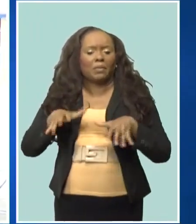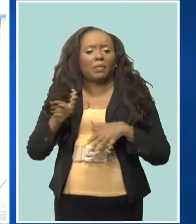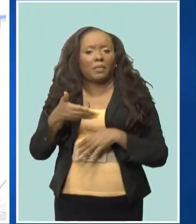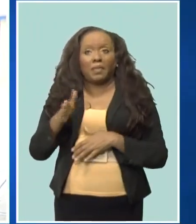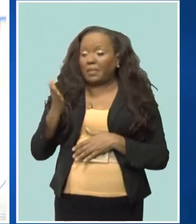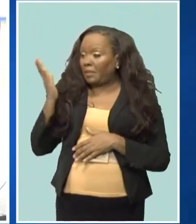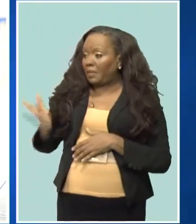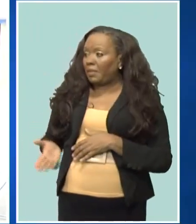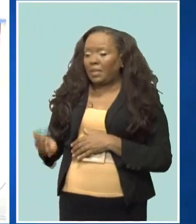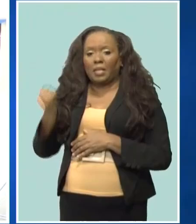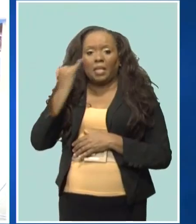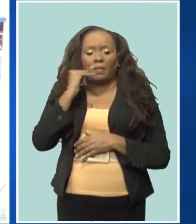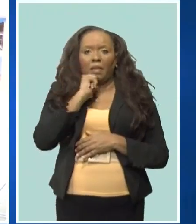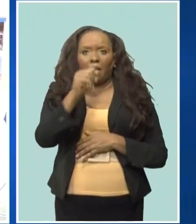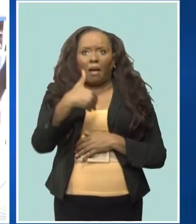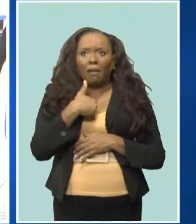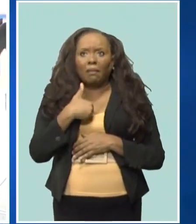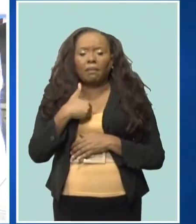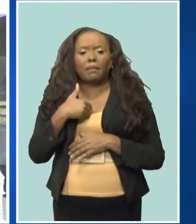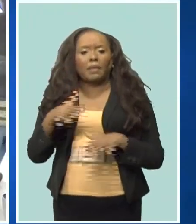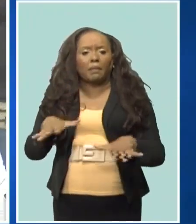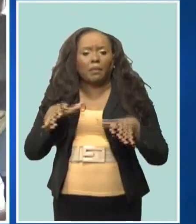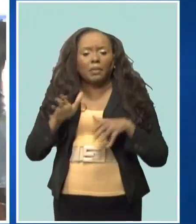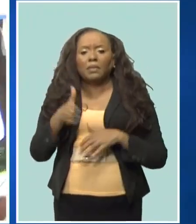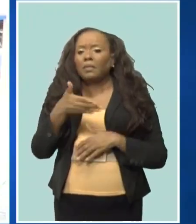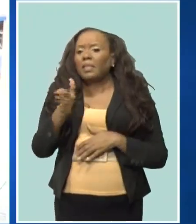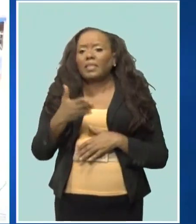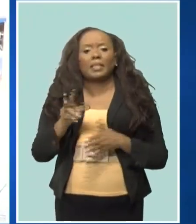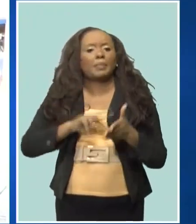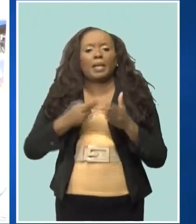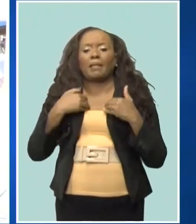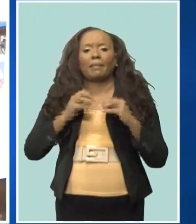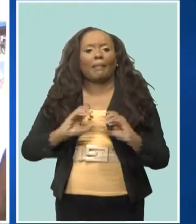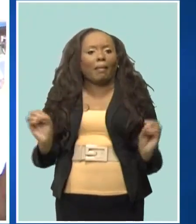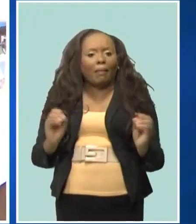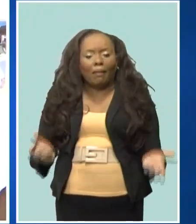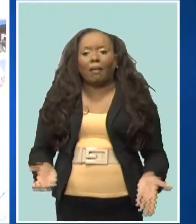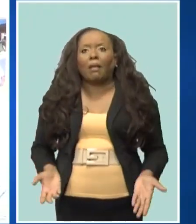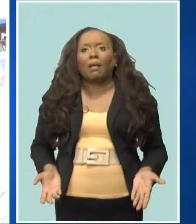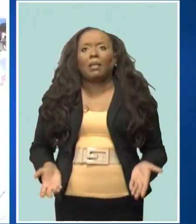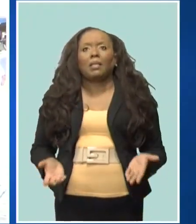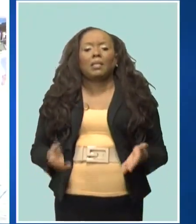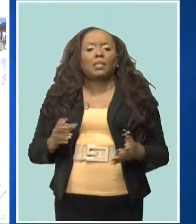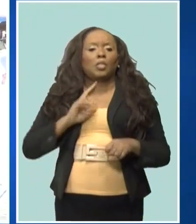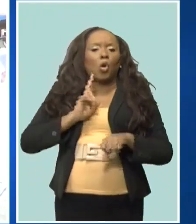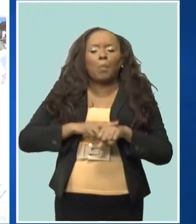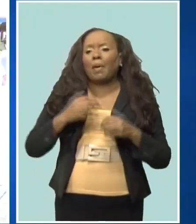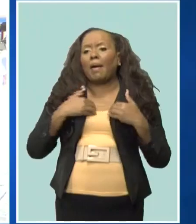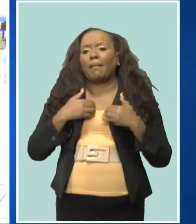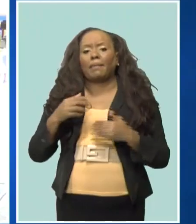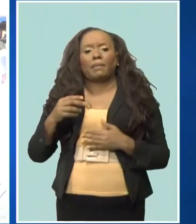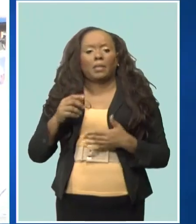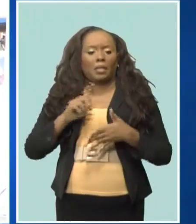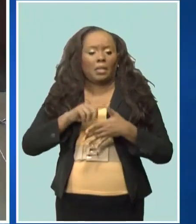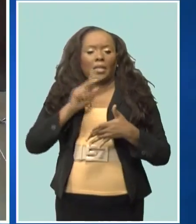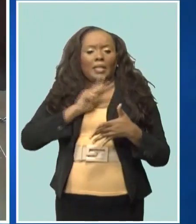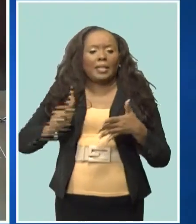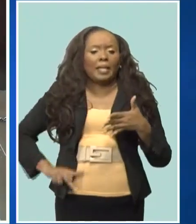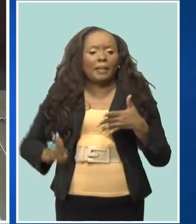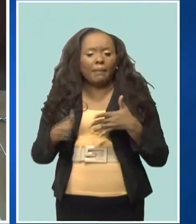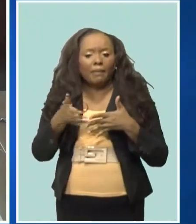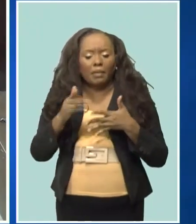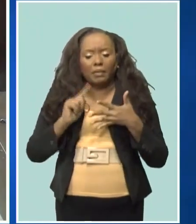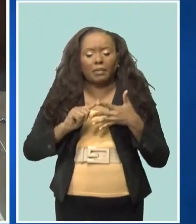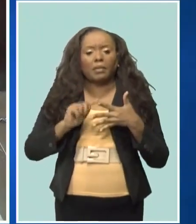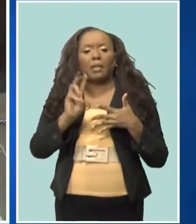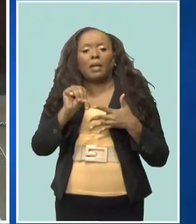because we usually get marlin and swordfish and kingfish, some kingfish from the processors.